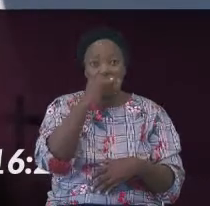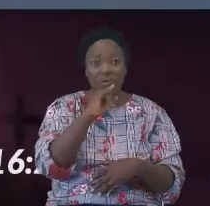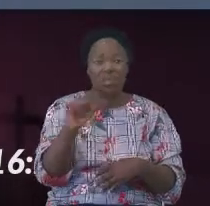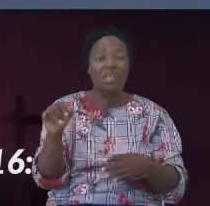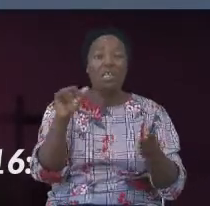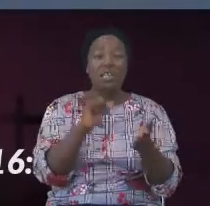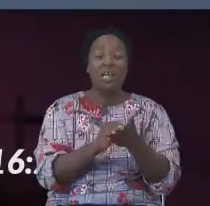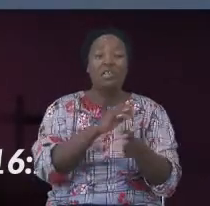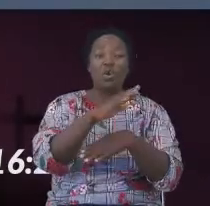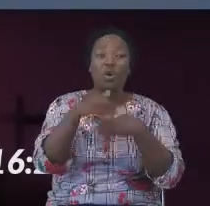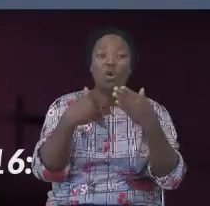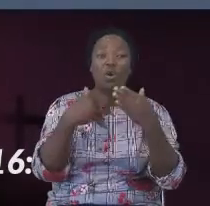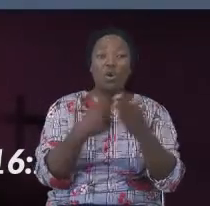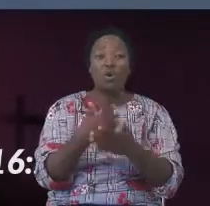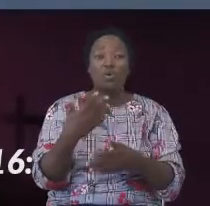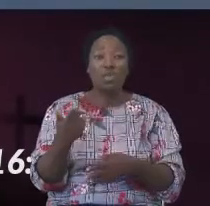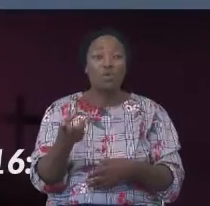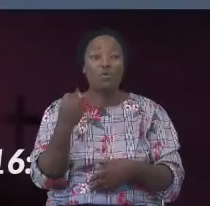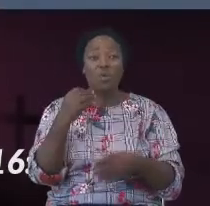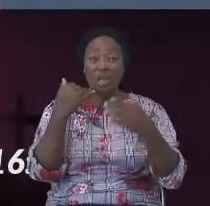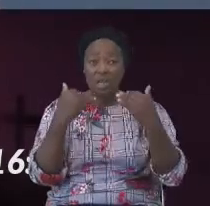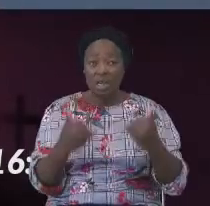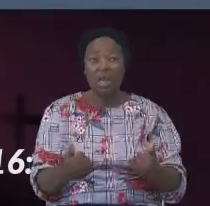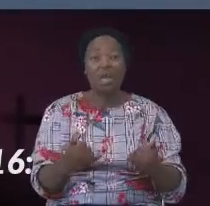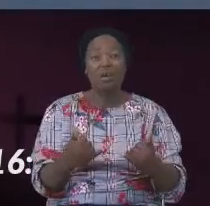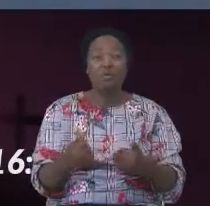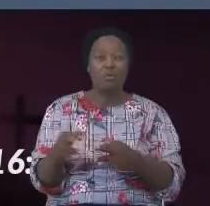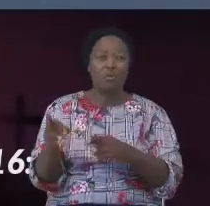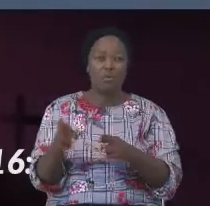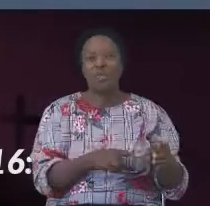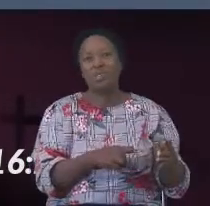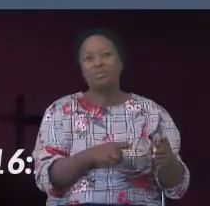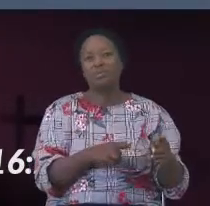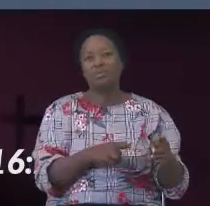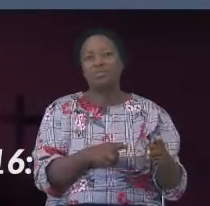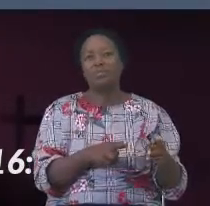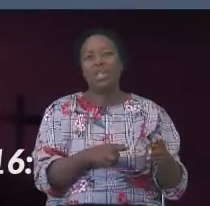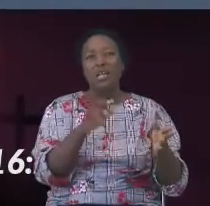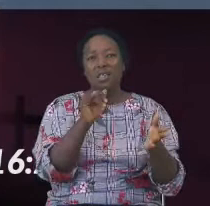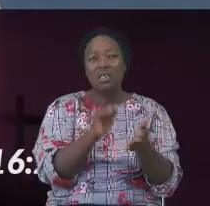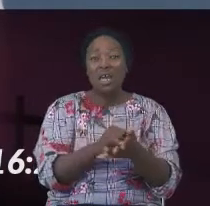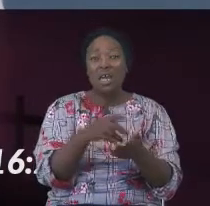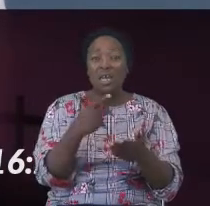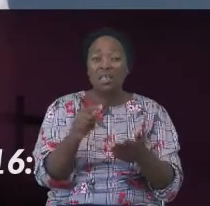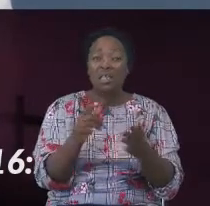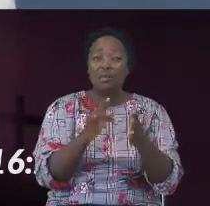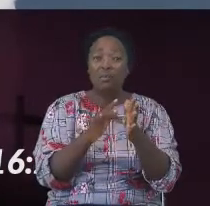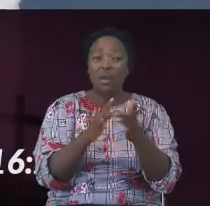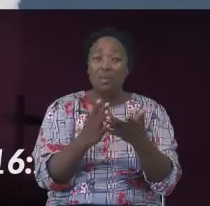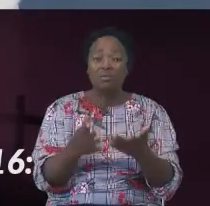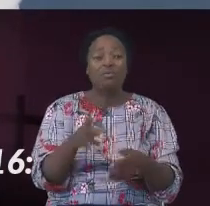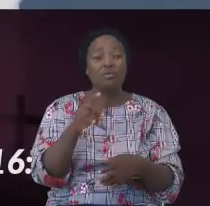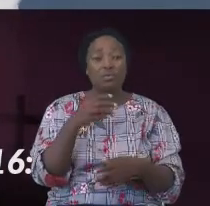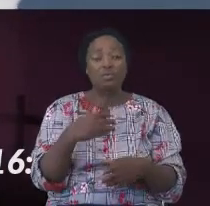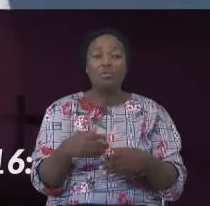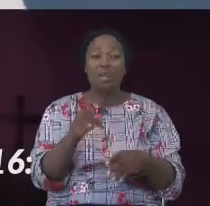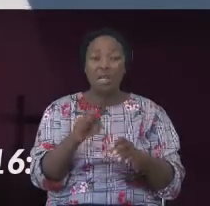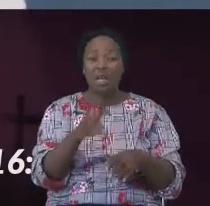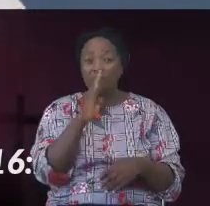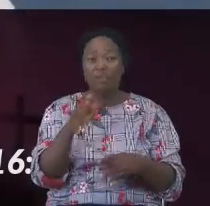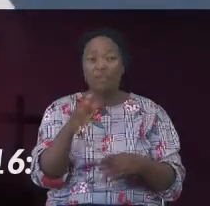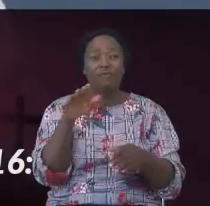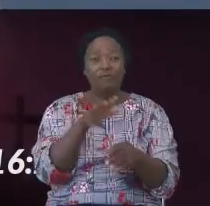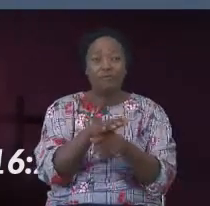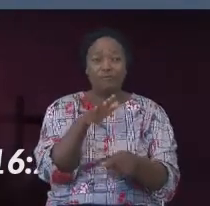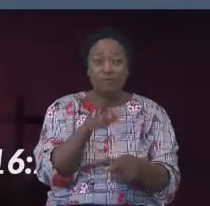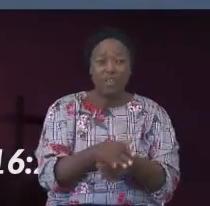After this, Jesus, knowing that all things were now accomplished, that